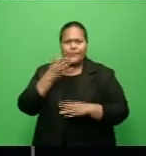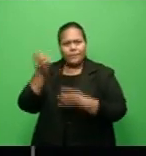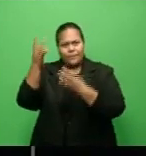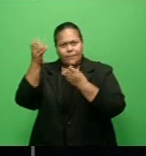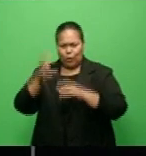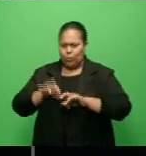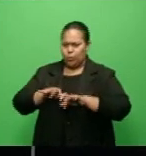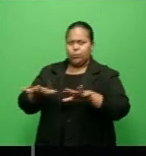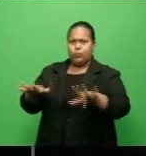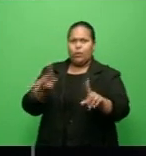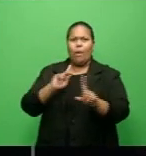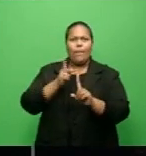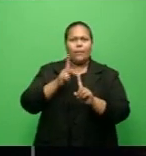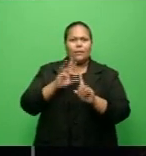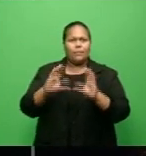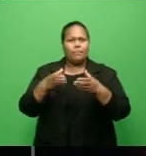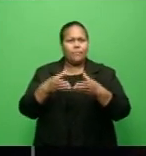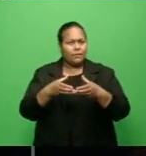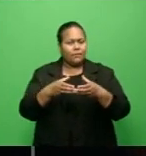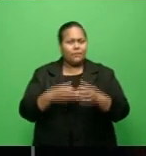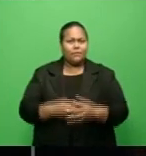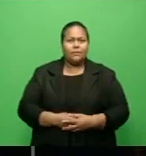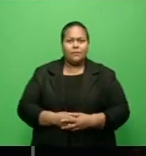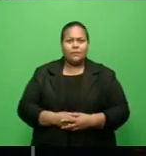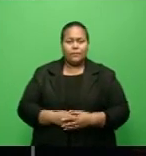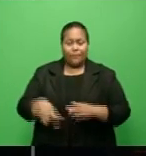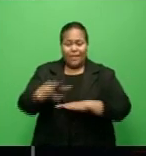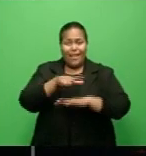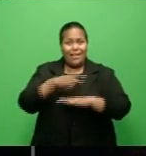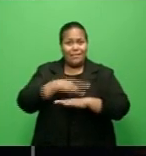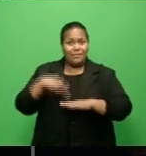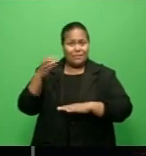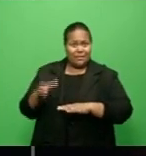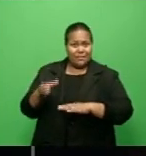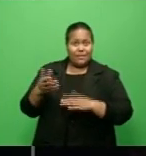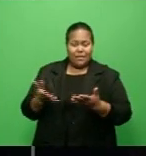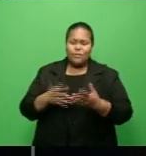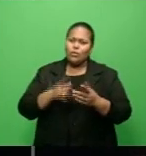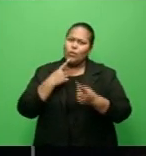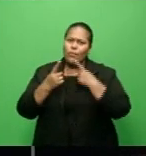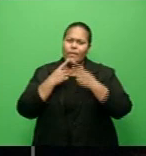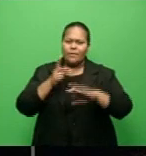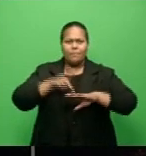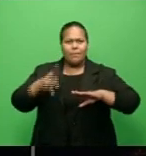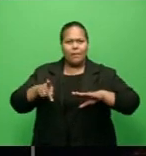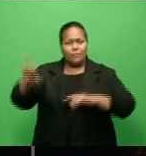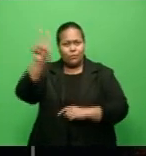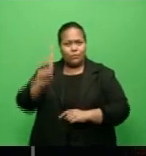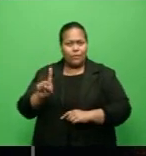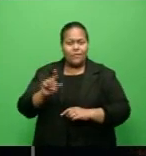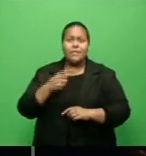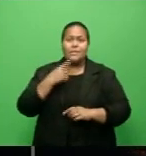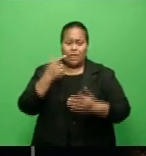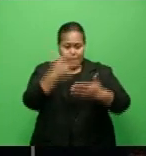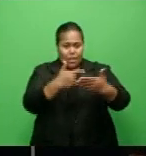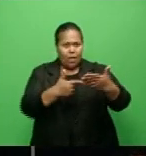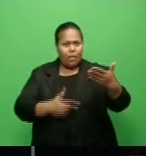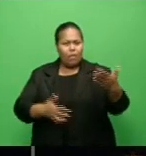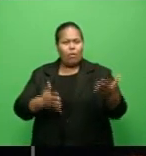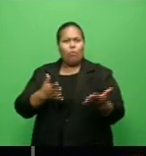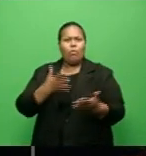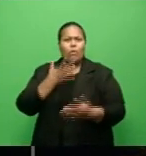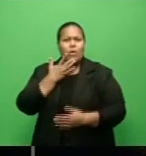certain political parties. Lands Minister Choni Osumate made this comment in Parliament today and says the list of lies when it comes to land